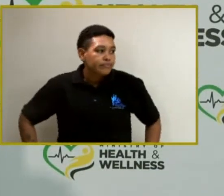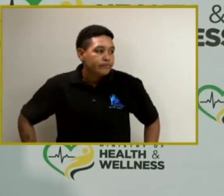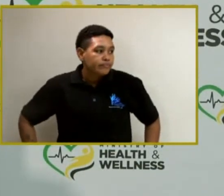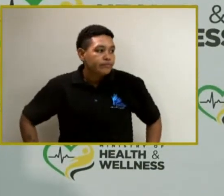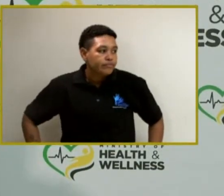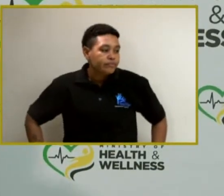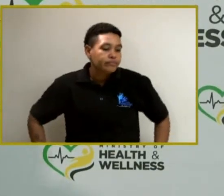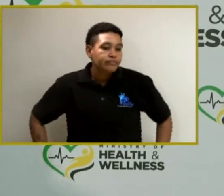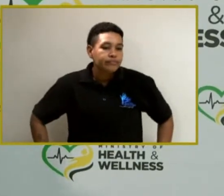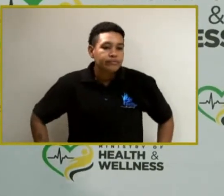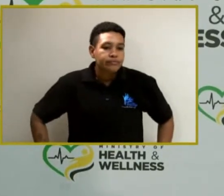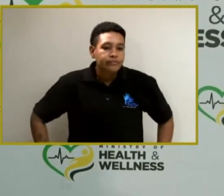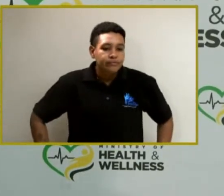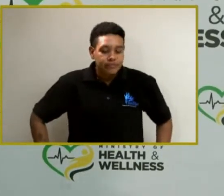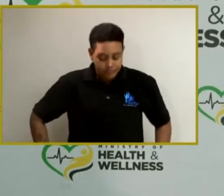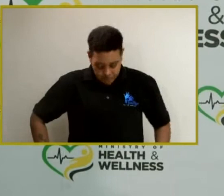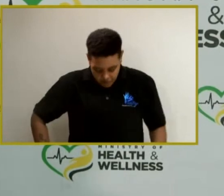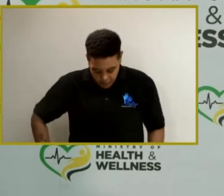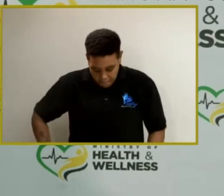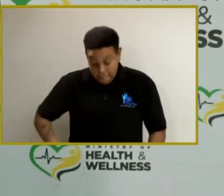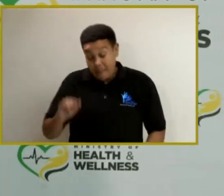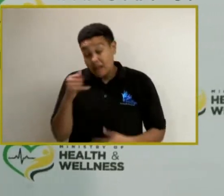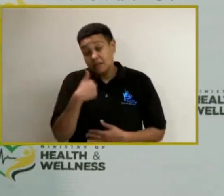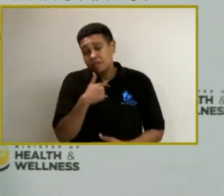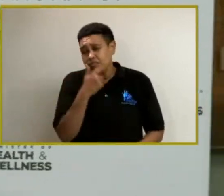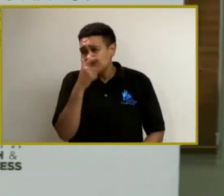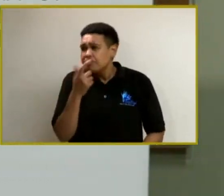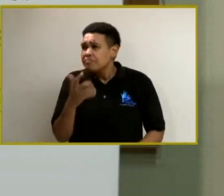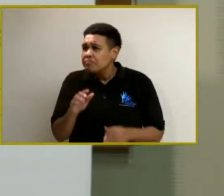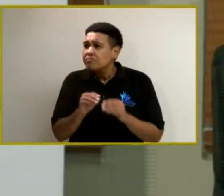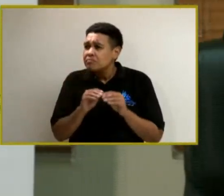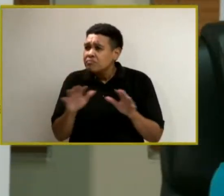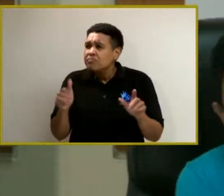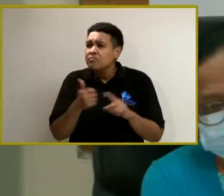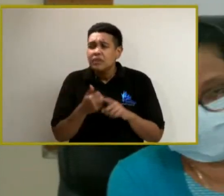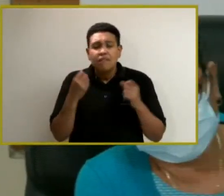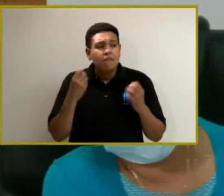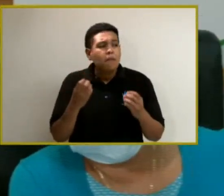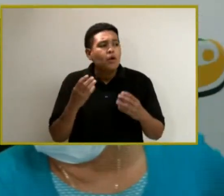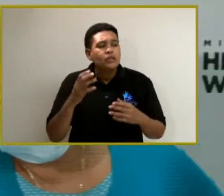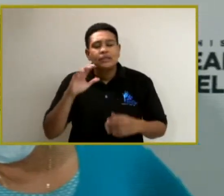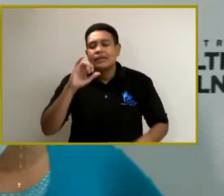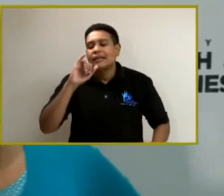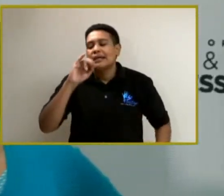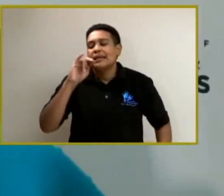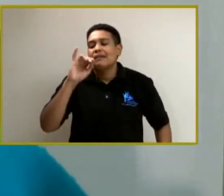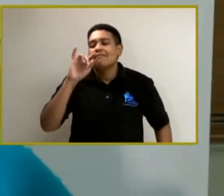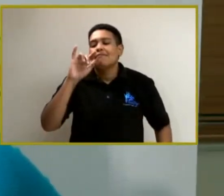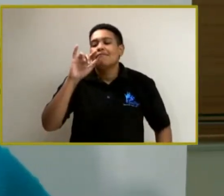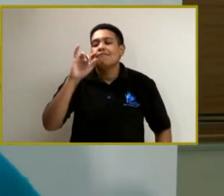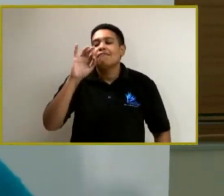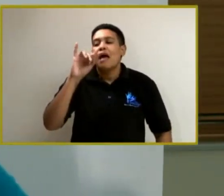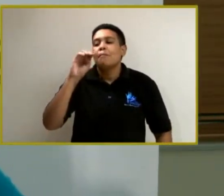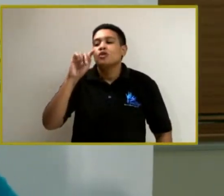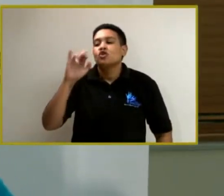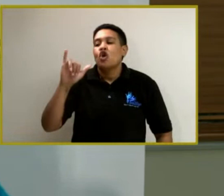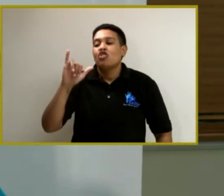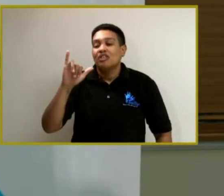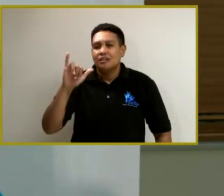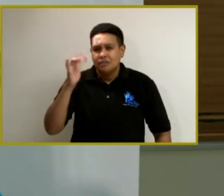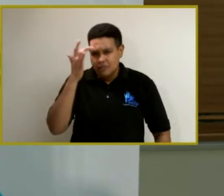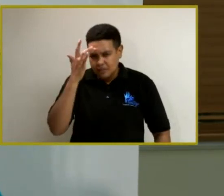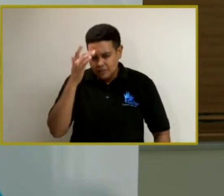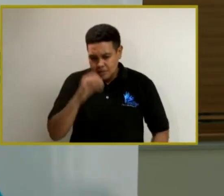All right. So yes, we have been seeing cases of multi-inflammatory syndrome in